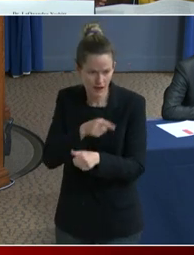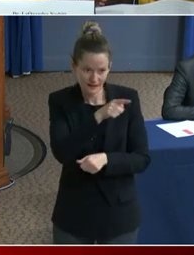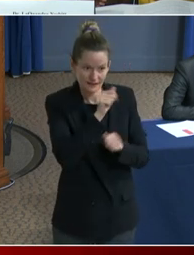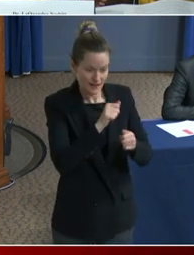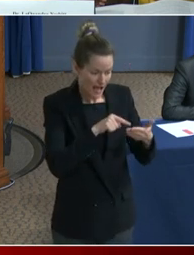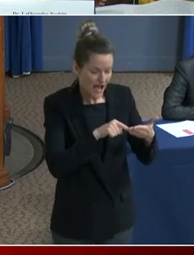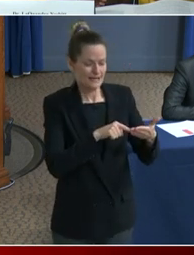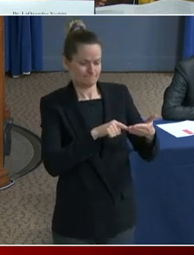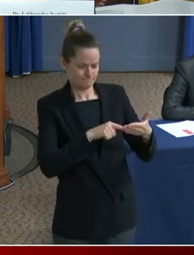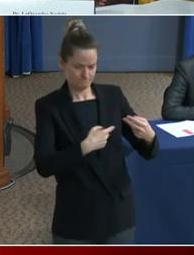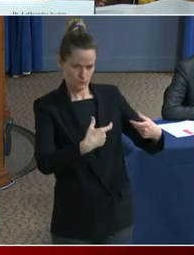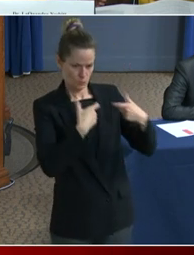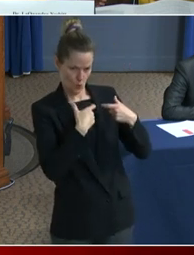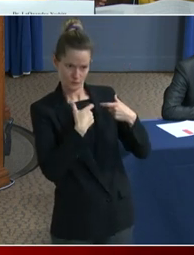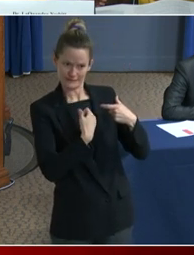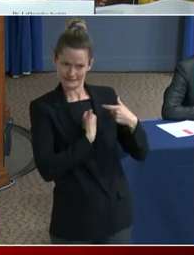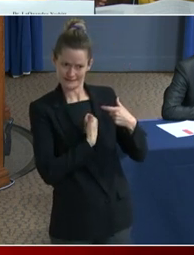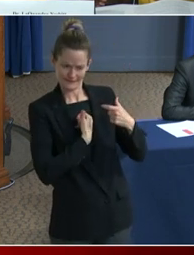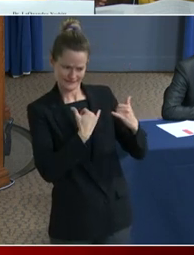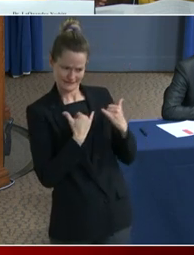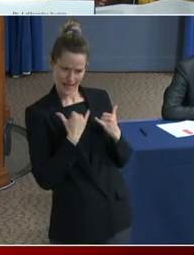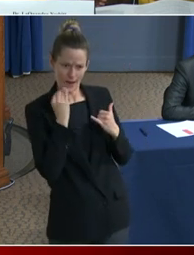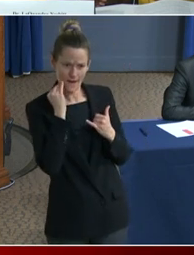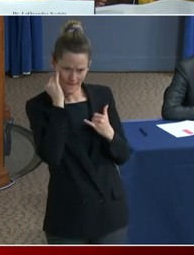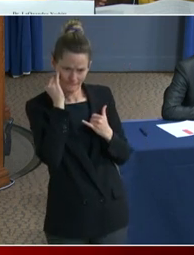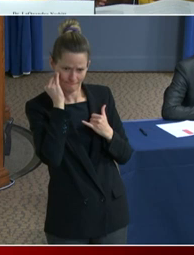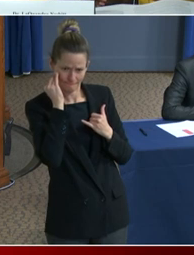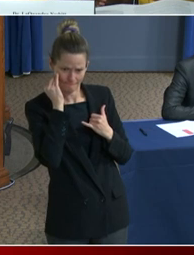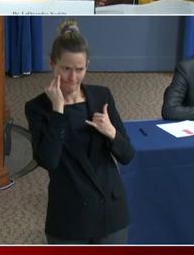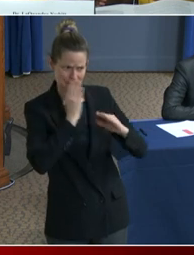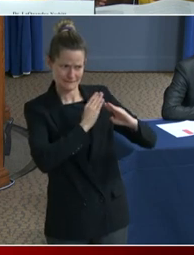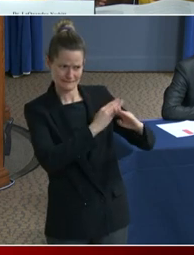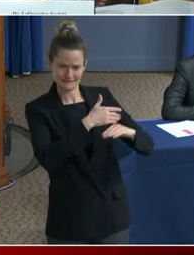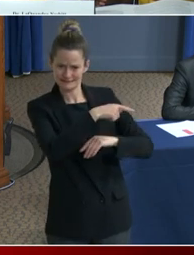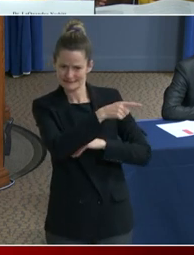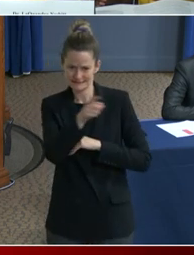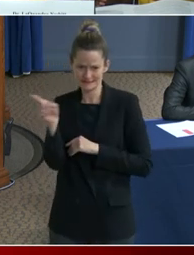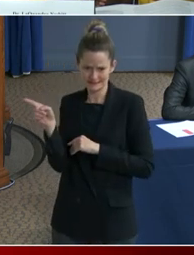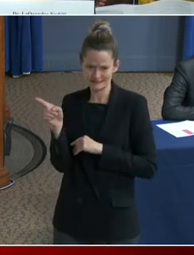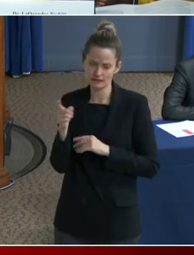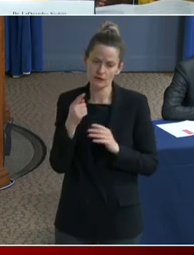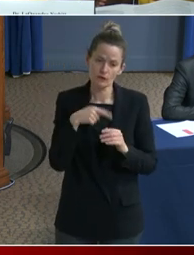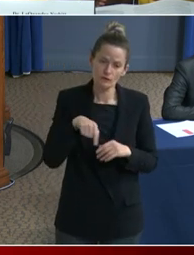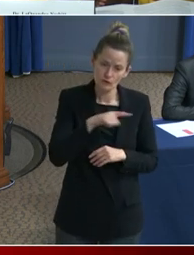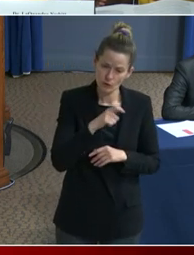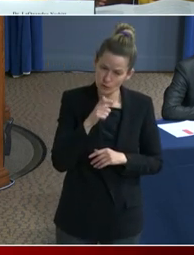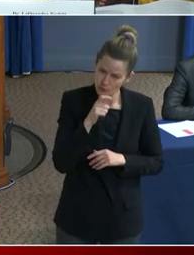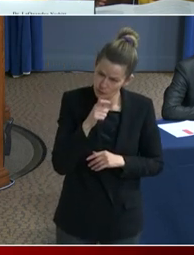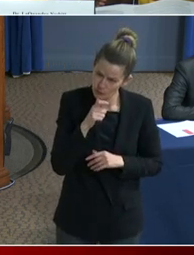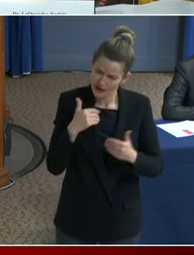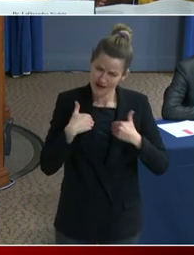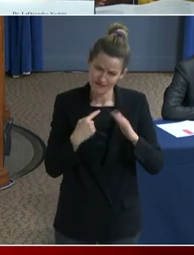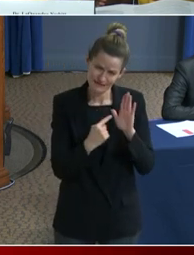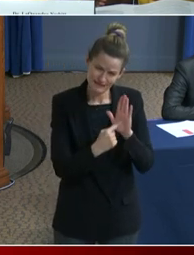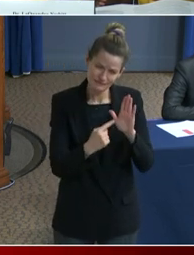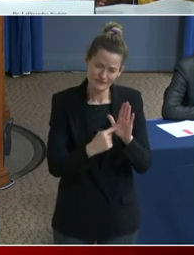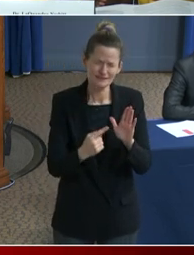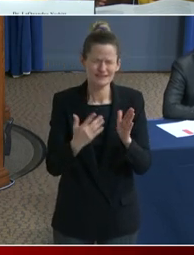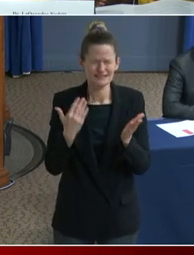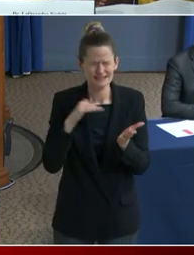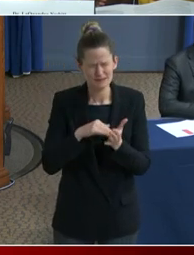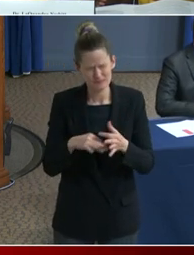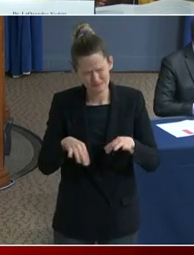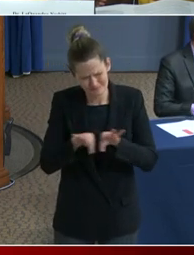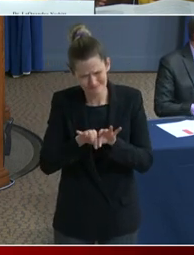immediately if you have a positive COVID test. If you do or don't have symptoms, it's still important to stay at home if you have a positive COVID